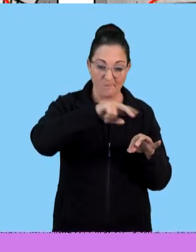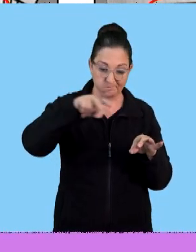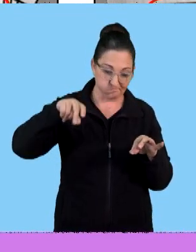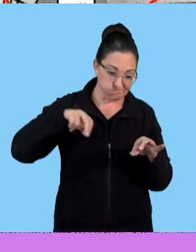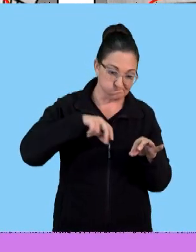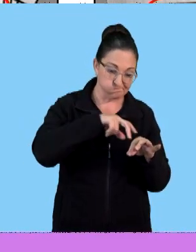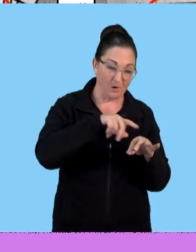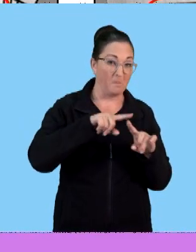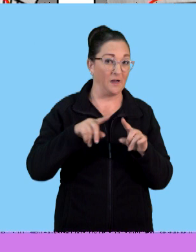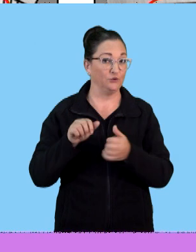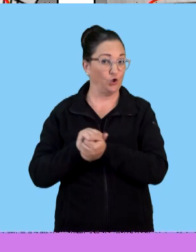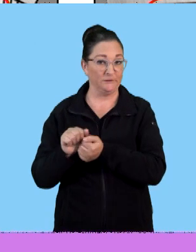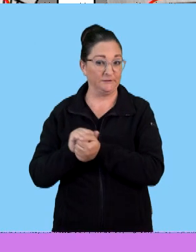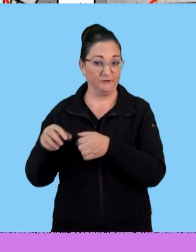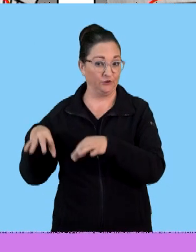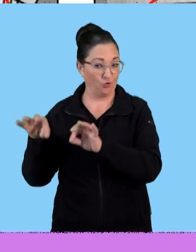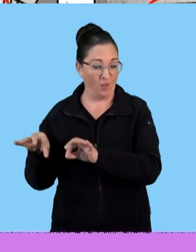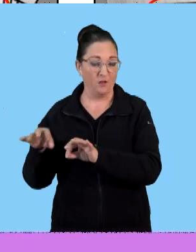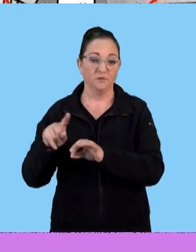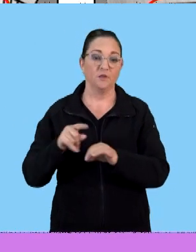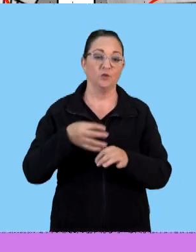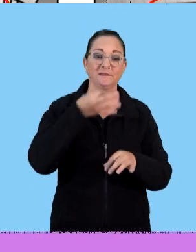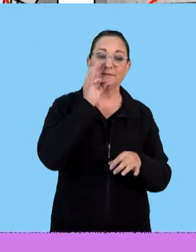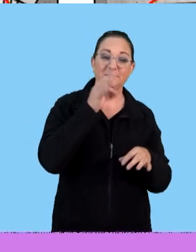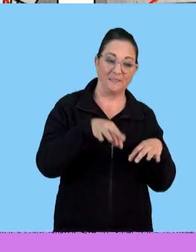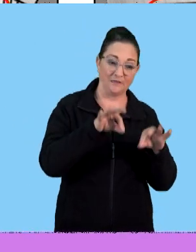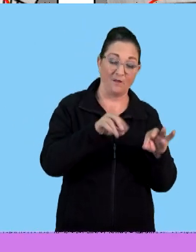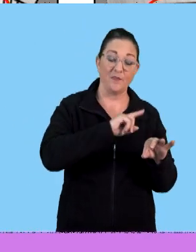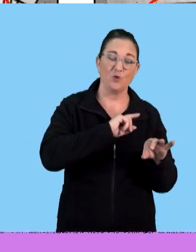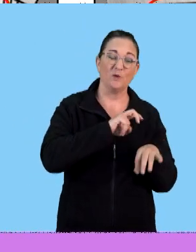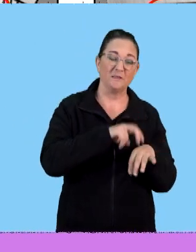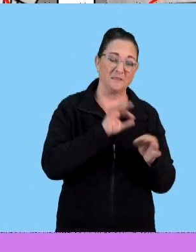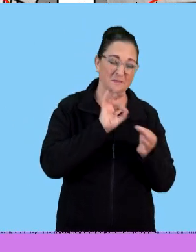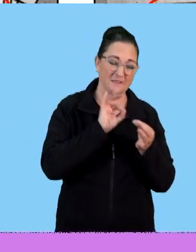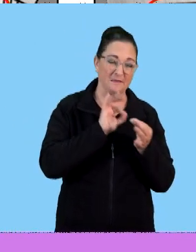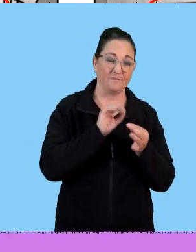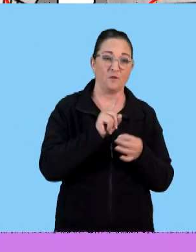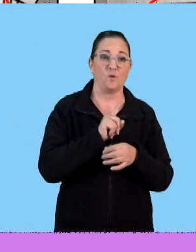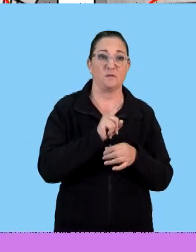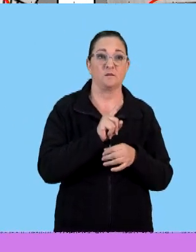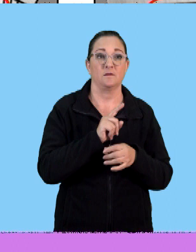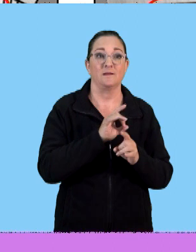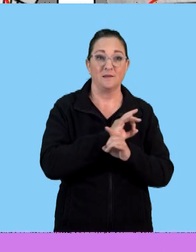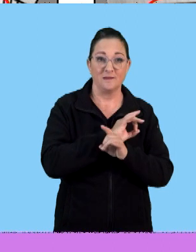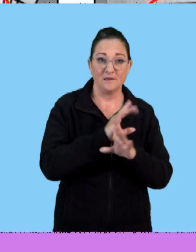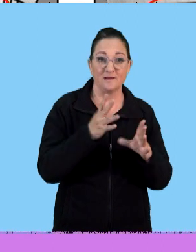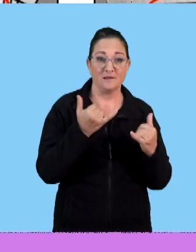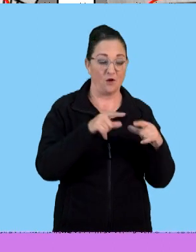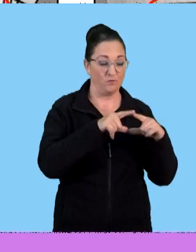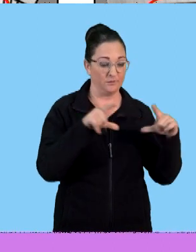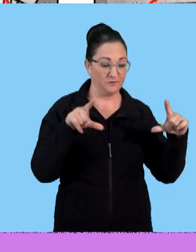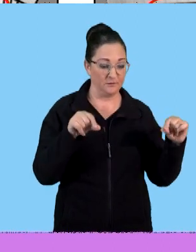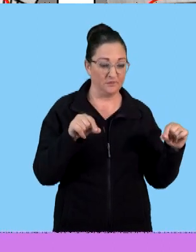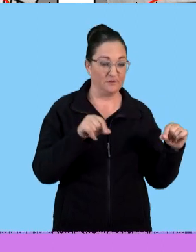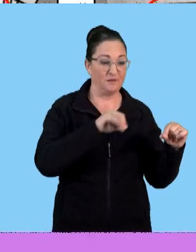Now remember, there are two types, the dishcloth as well as the tea towel. So we have to be very specific. Now I'm going to read, she cuts